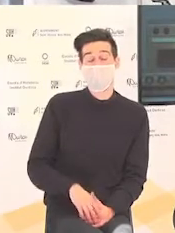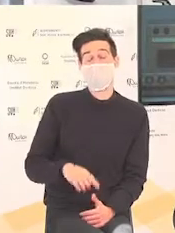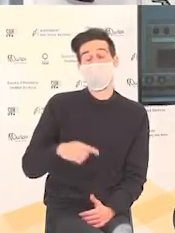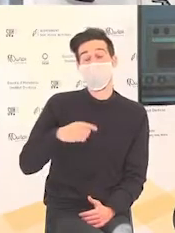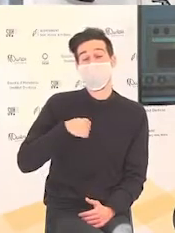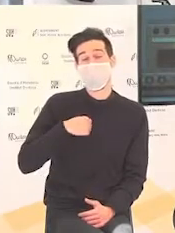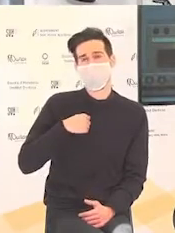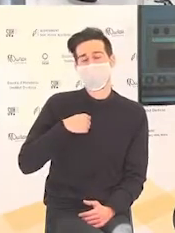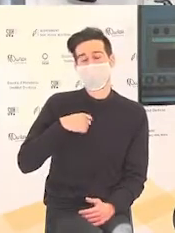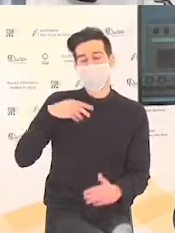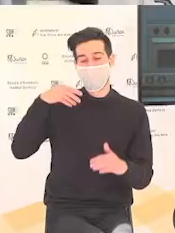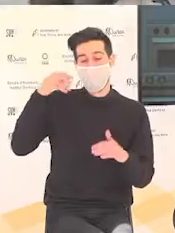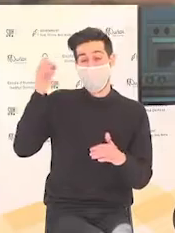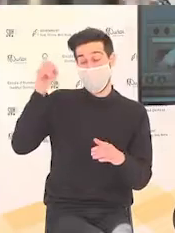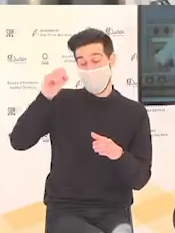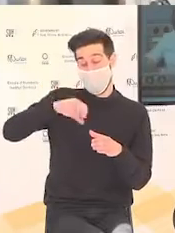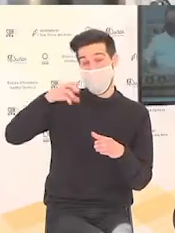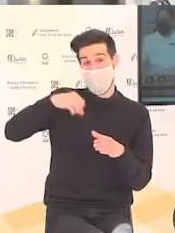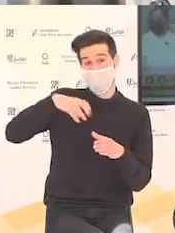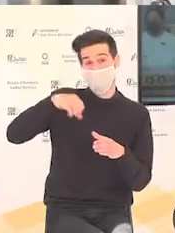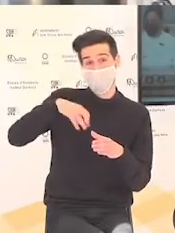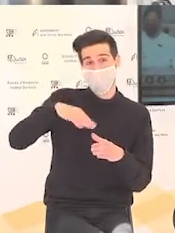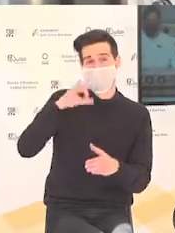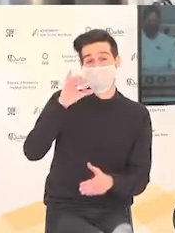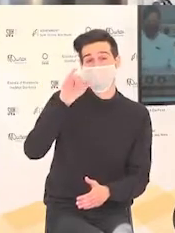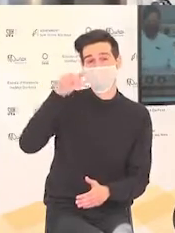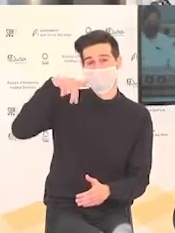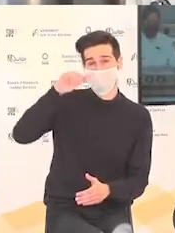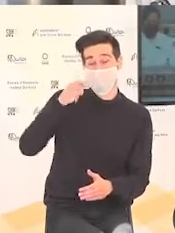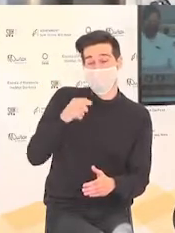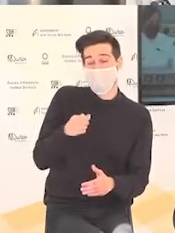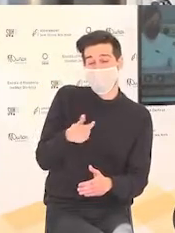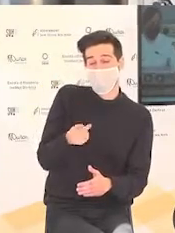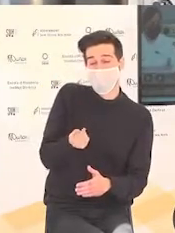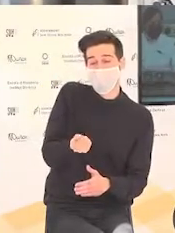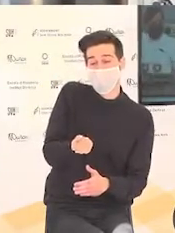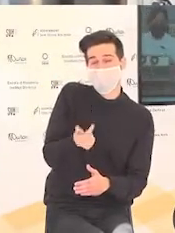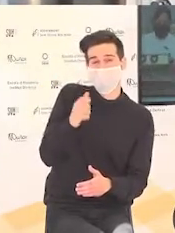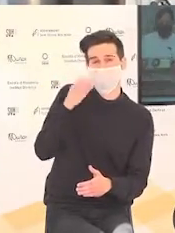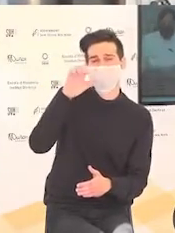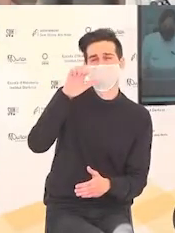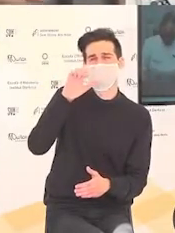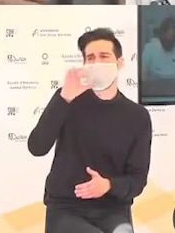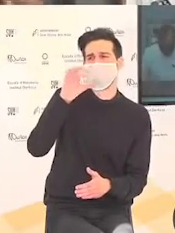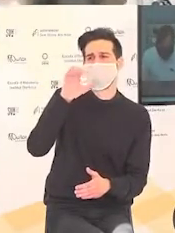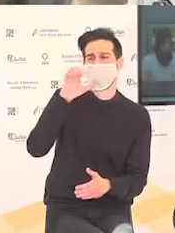algunas de estas semillas. Lo que se ve en el pastel en realidad está por dentro.